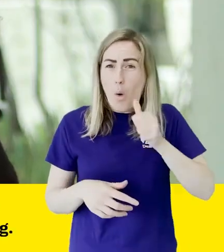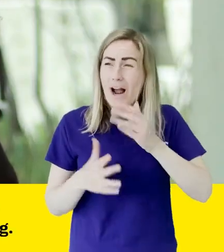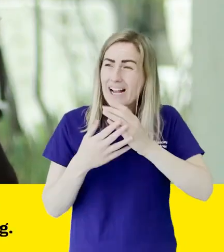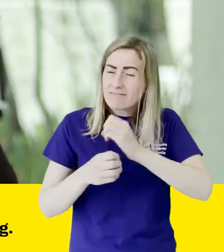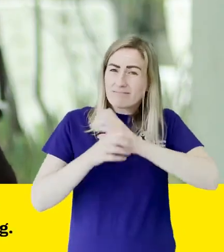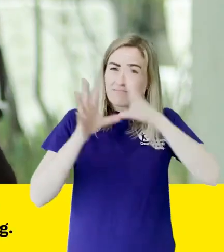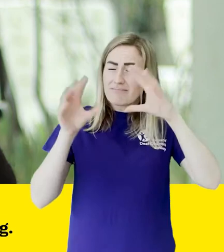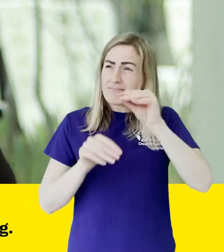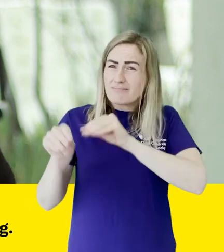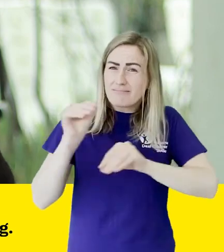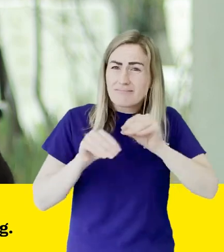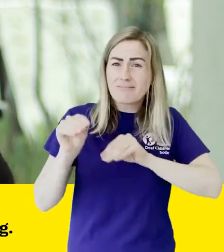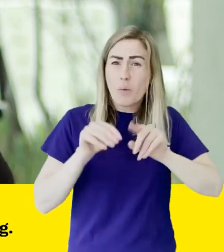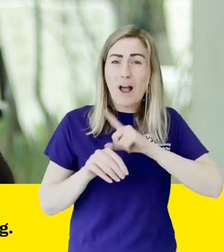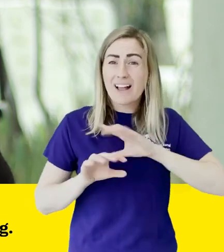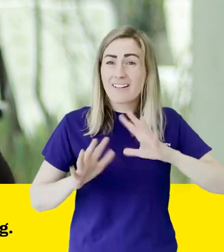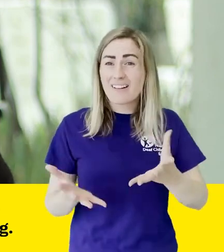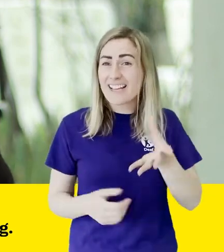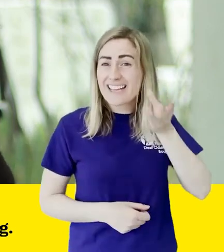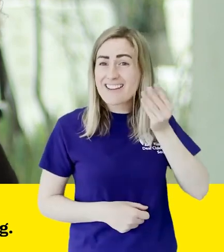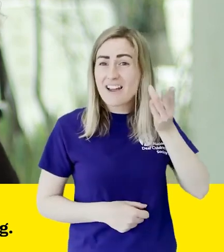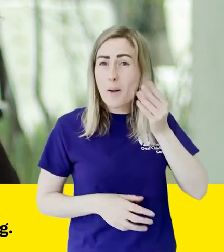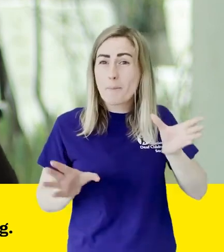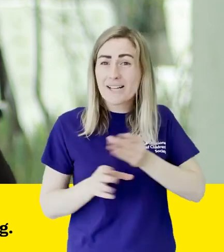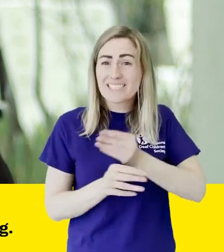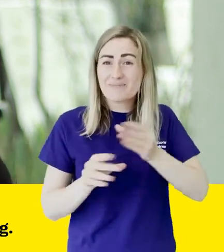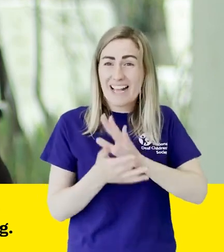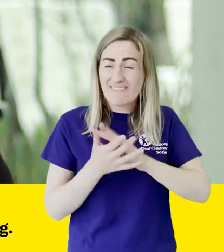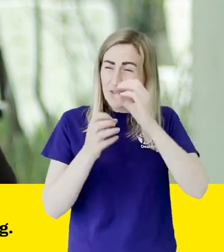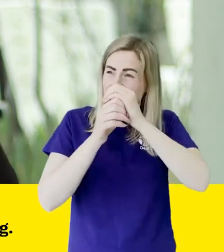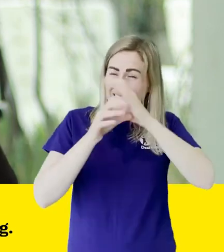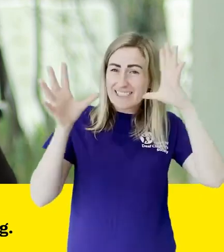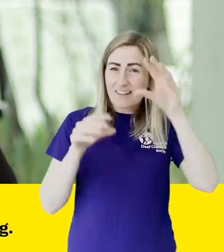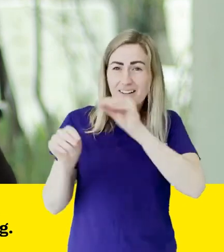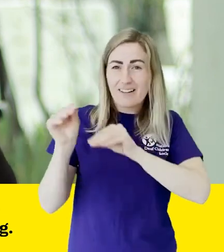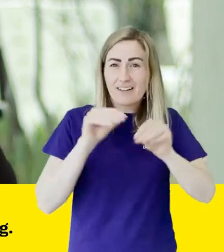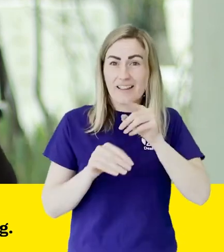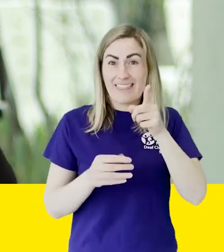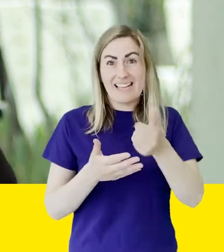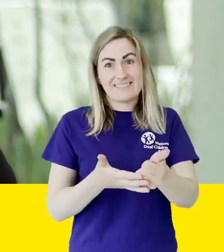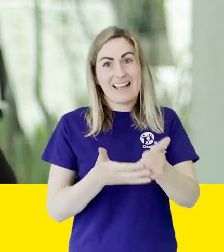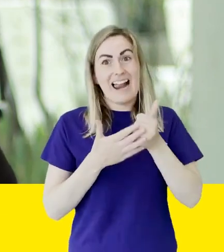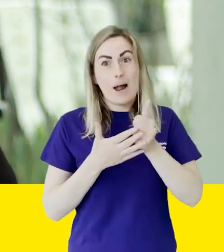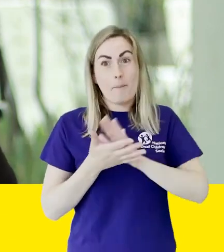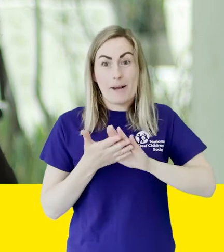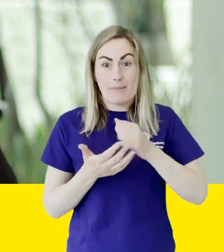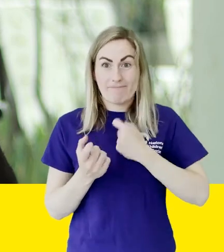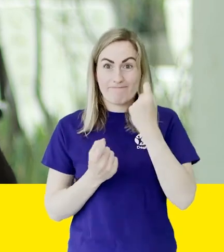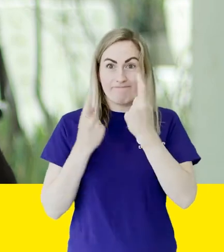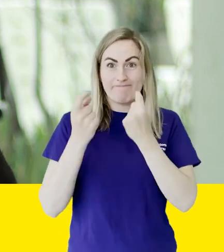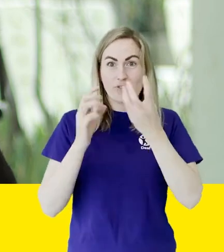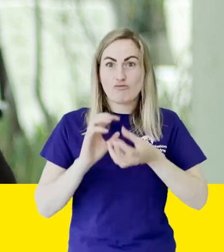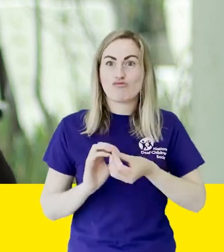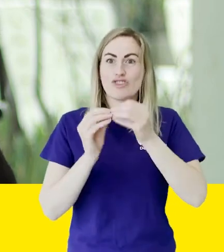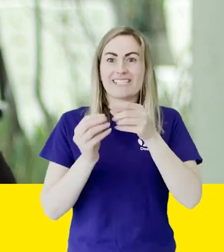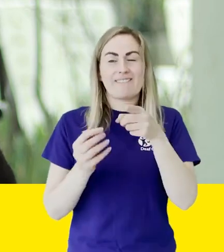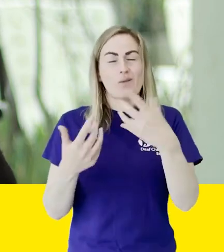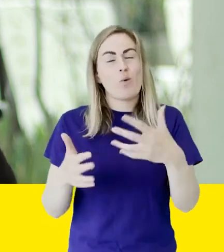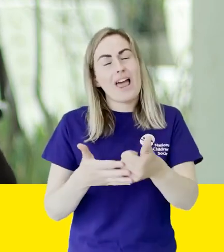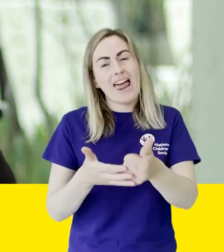about how to fill in missing words if we don't hear something. And so my innovation and